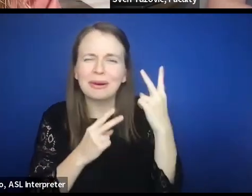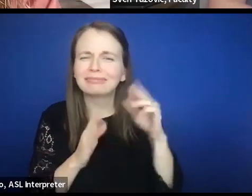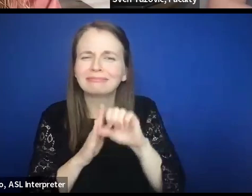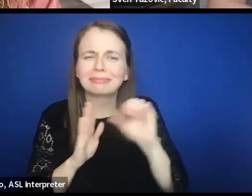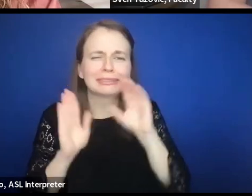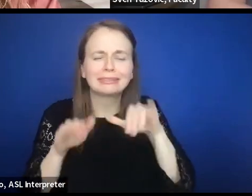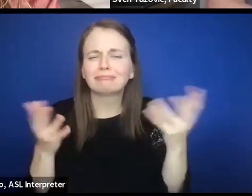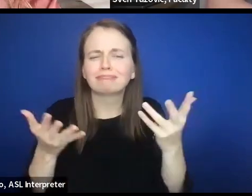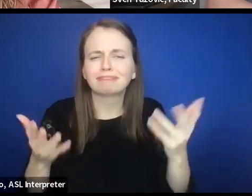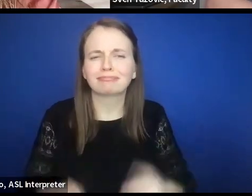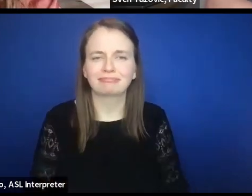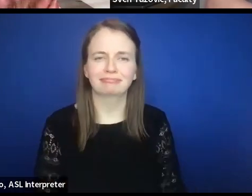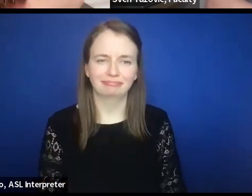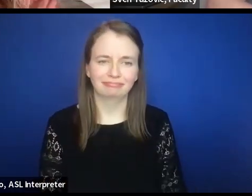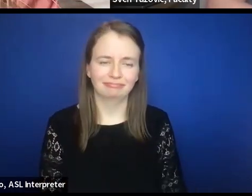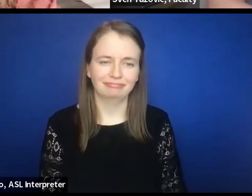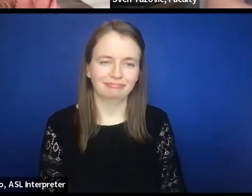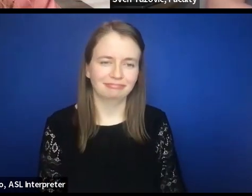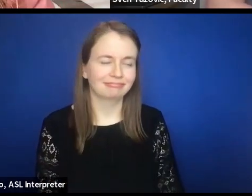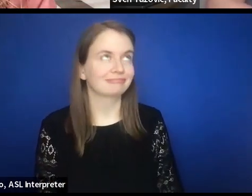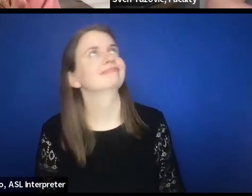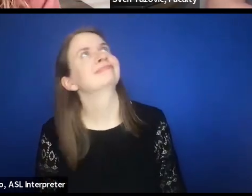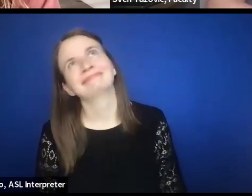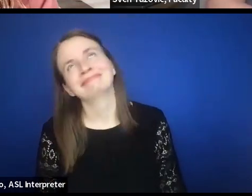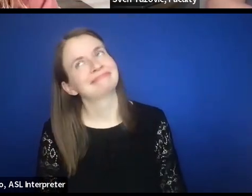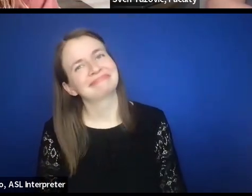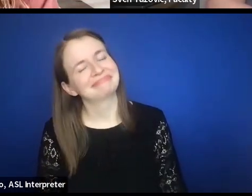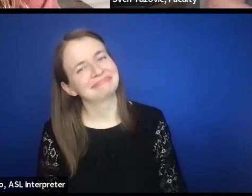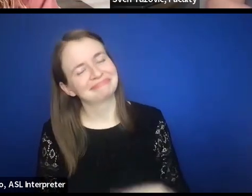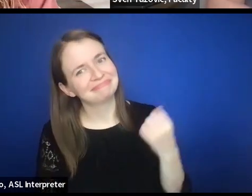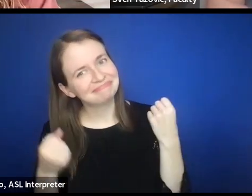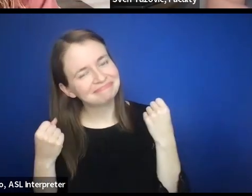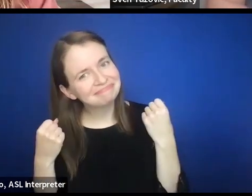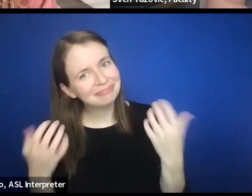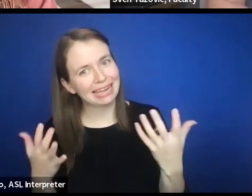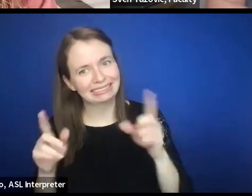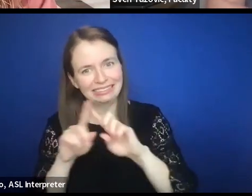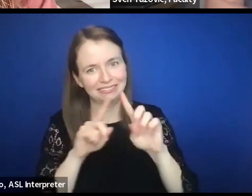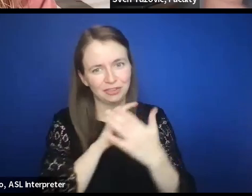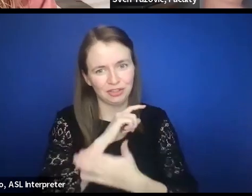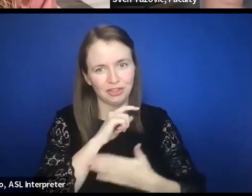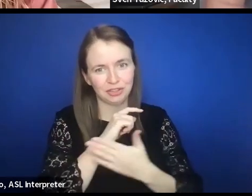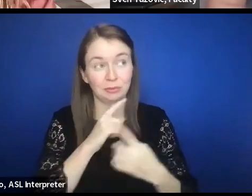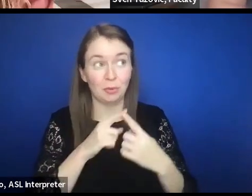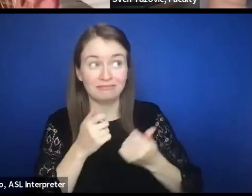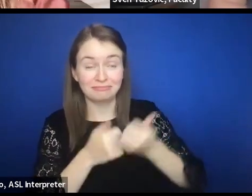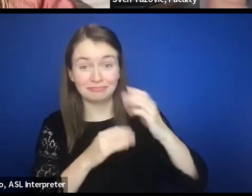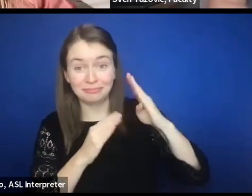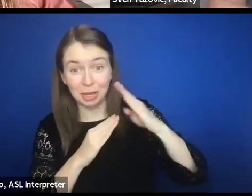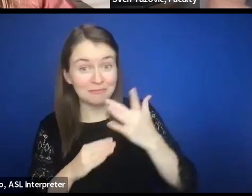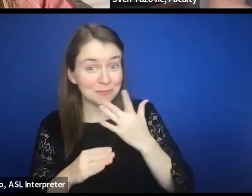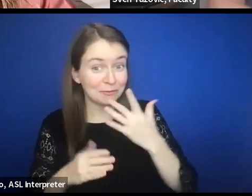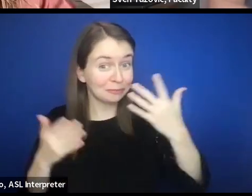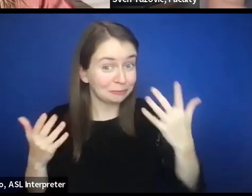want to share? So there are so many different memories in different countries, but one of the most favorite ones I would